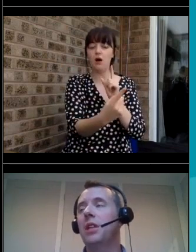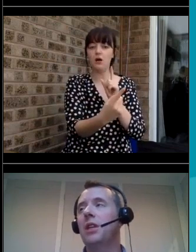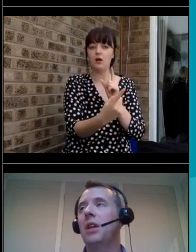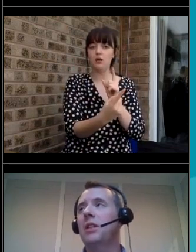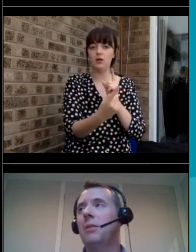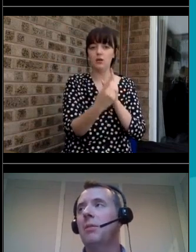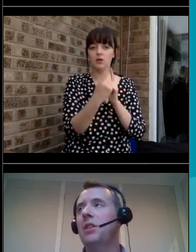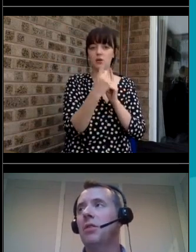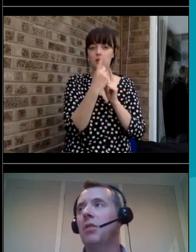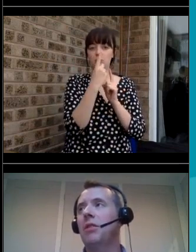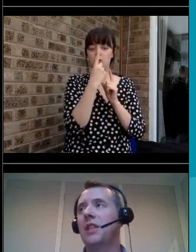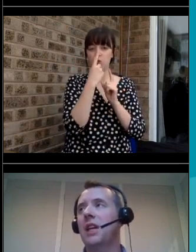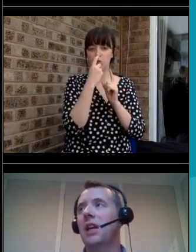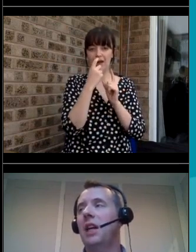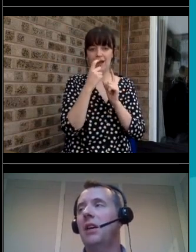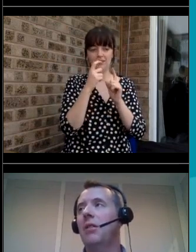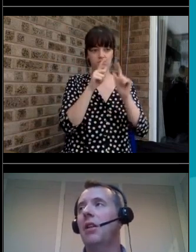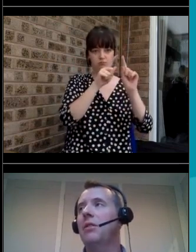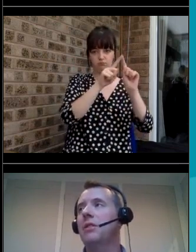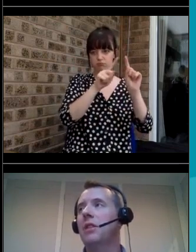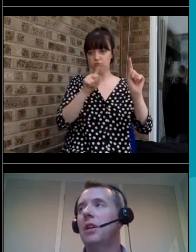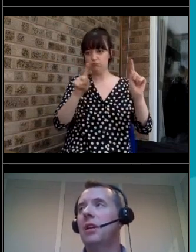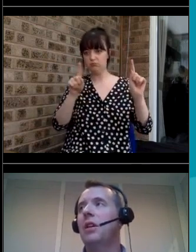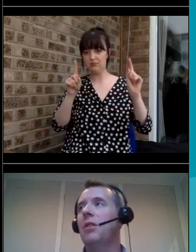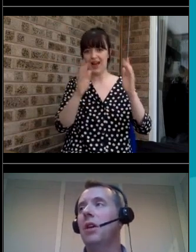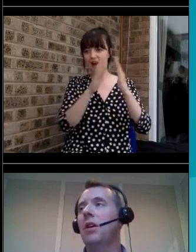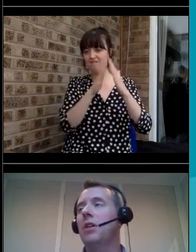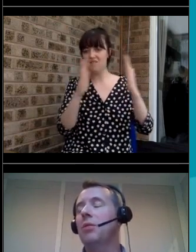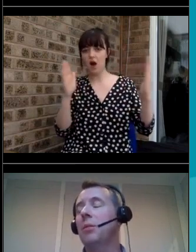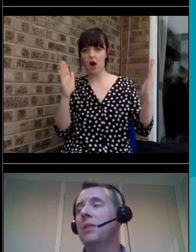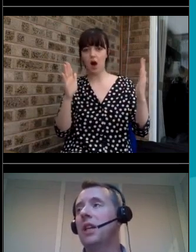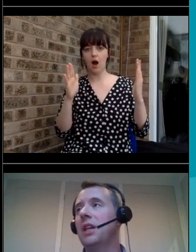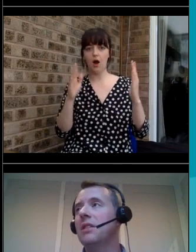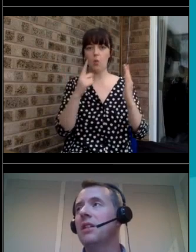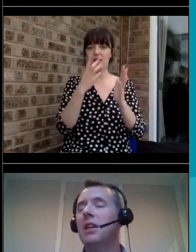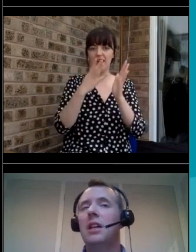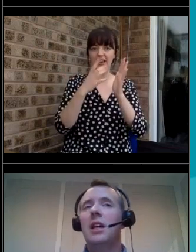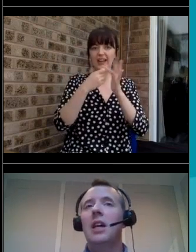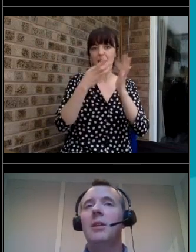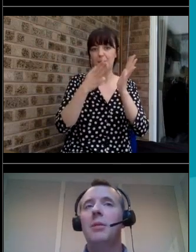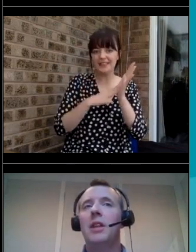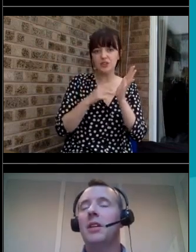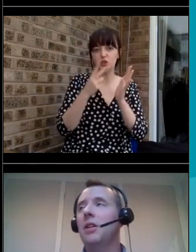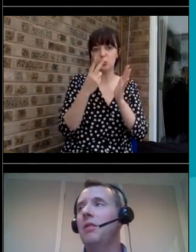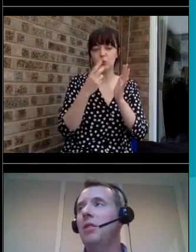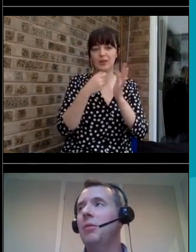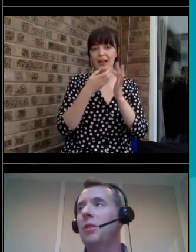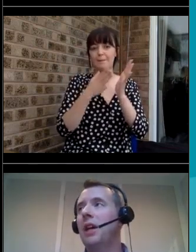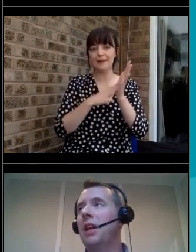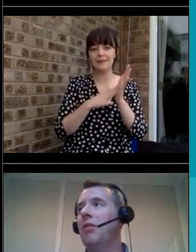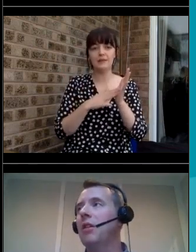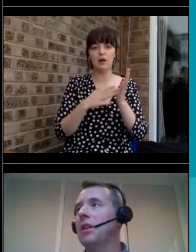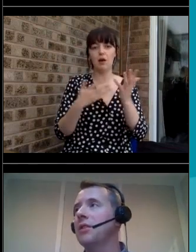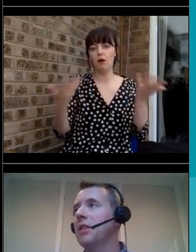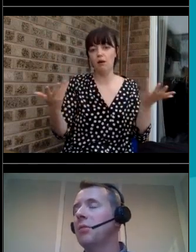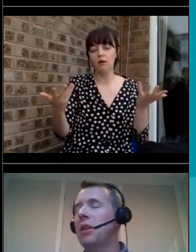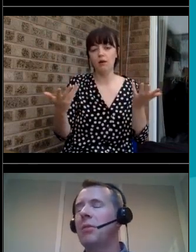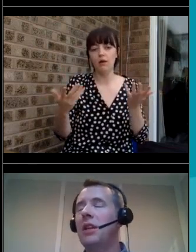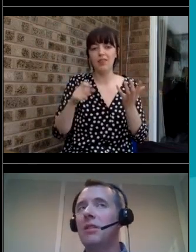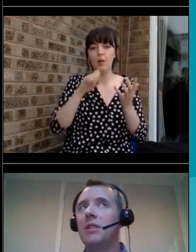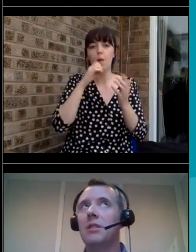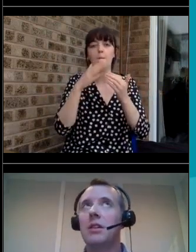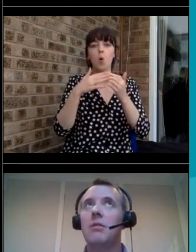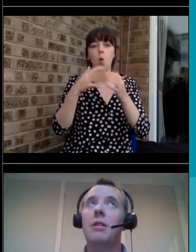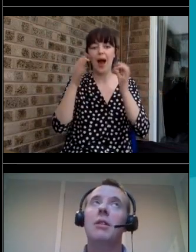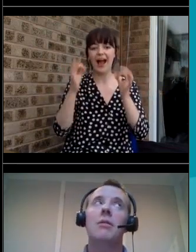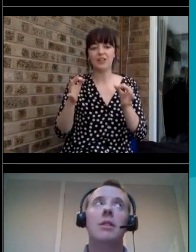tool, so you can actually measure off exactly how close you are, your property is, and that'll give you a more accurate answer. But I